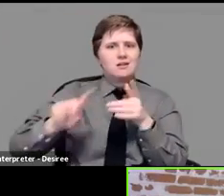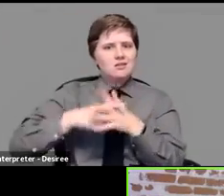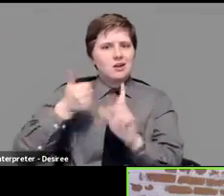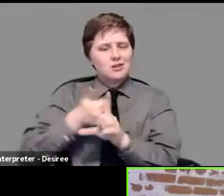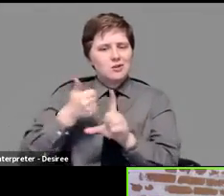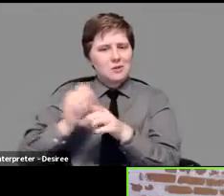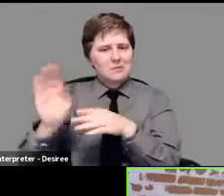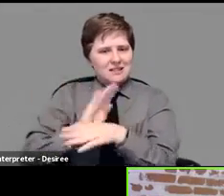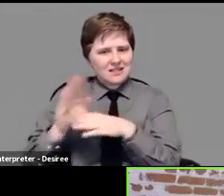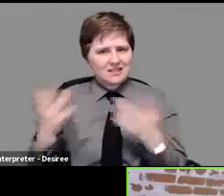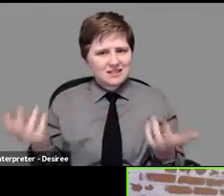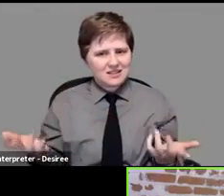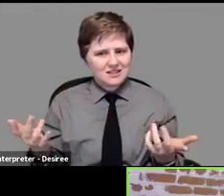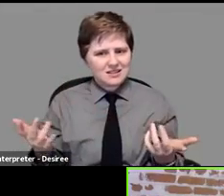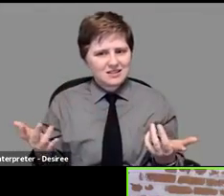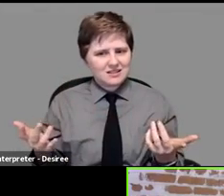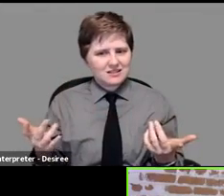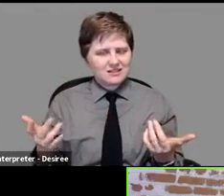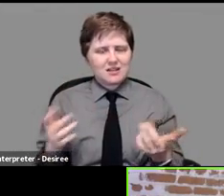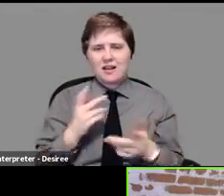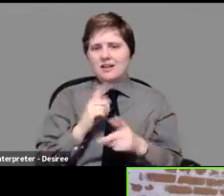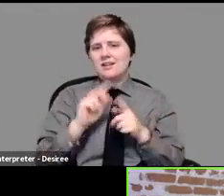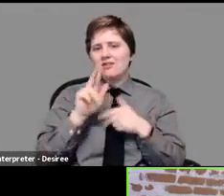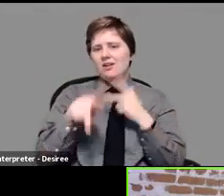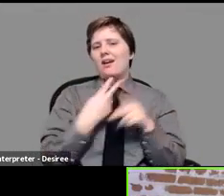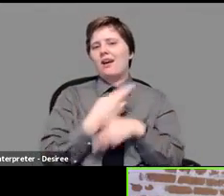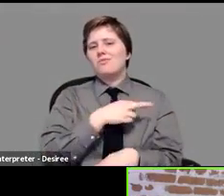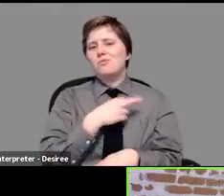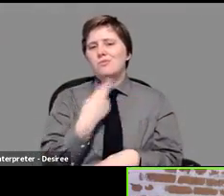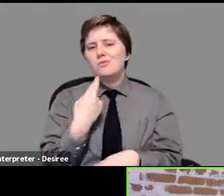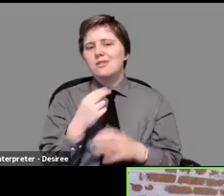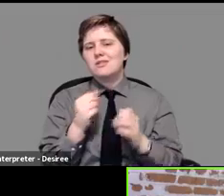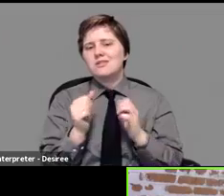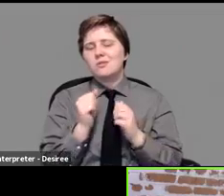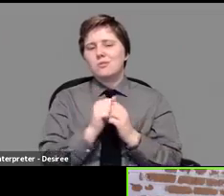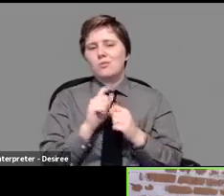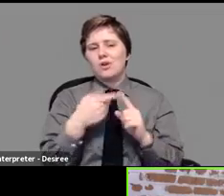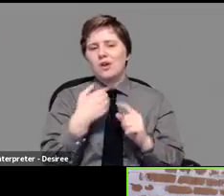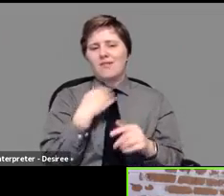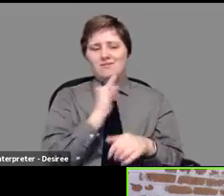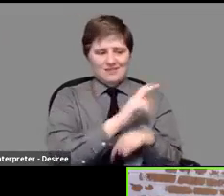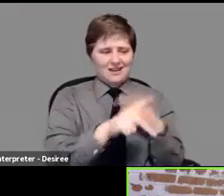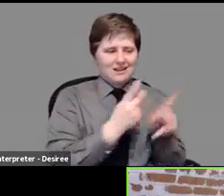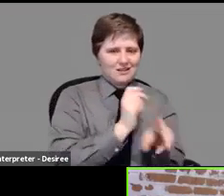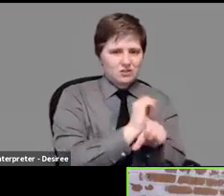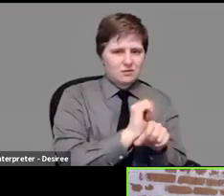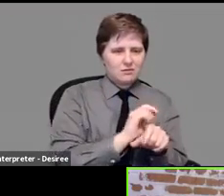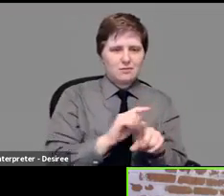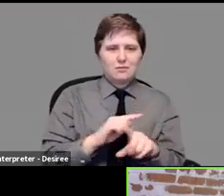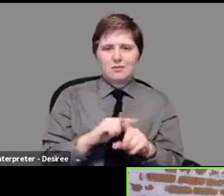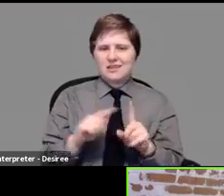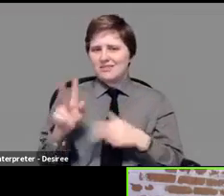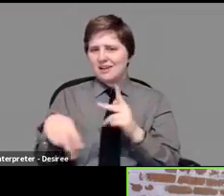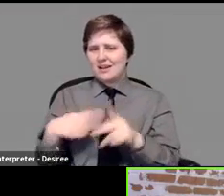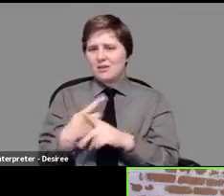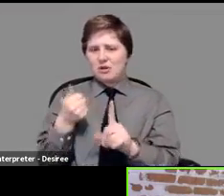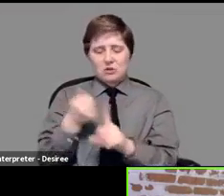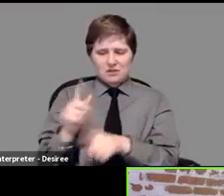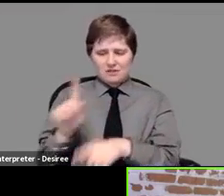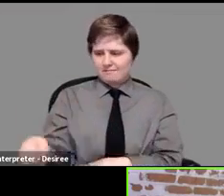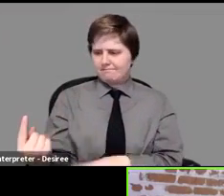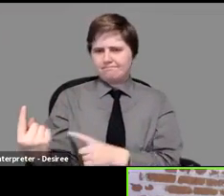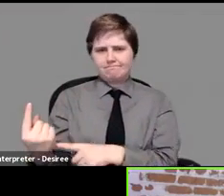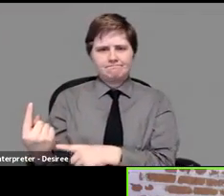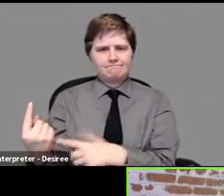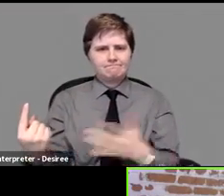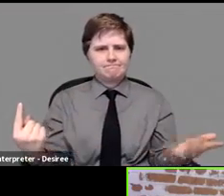thing. And there's a different type of risk when you have that sort of job, and there's another type of risk when you are on your own. Can you talk